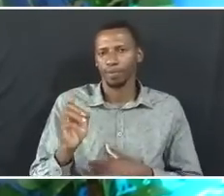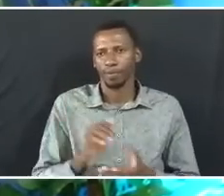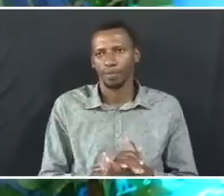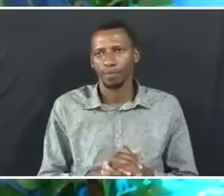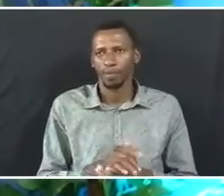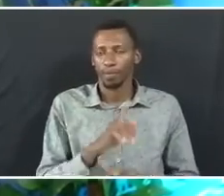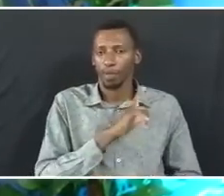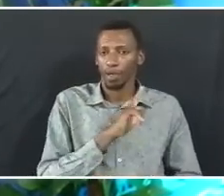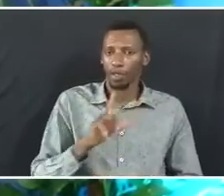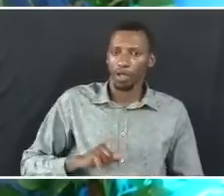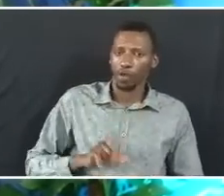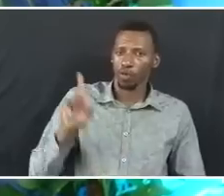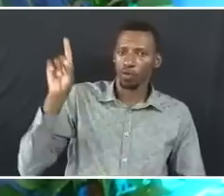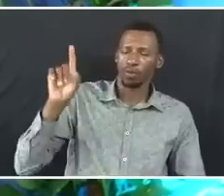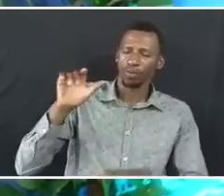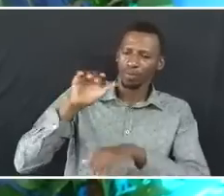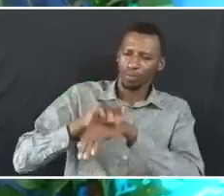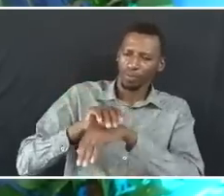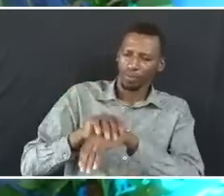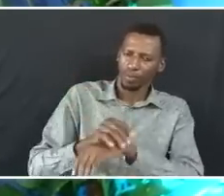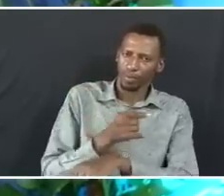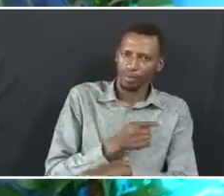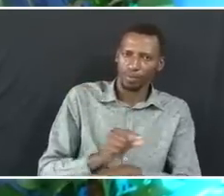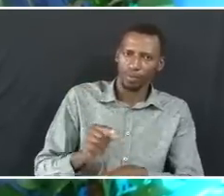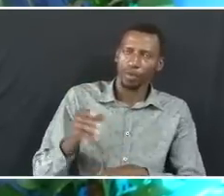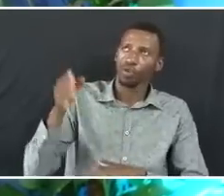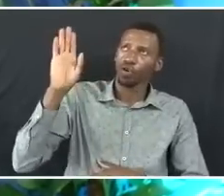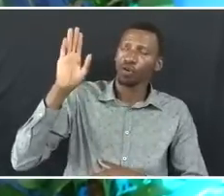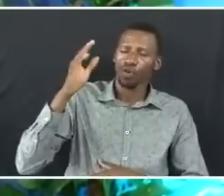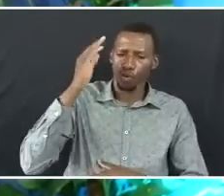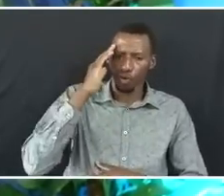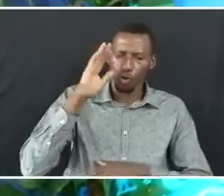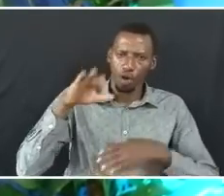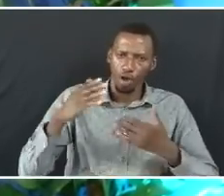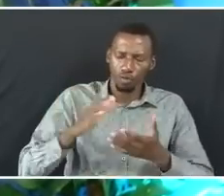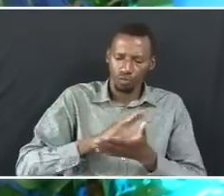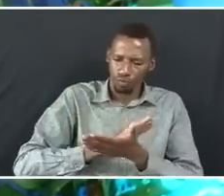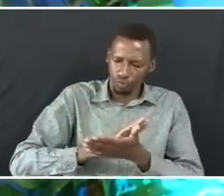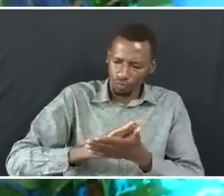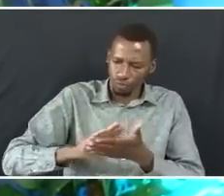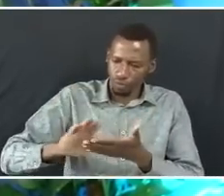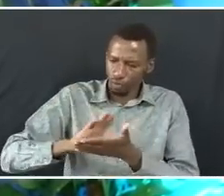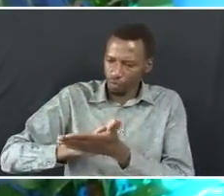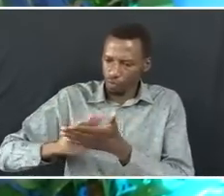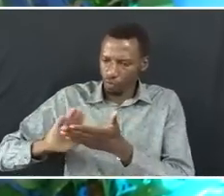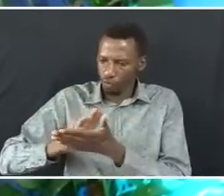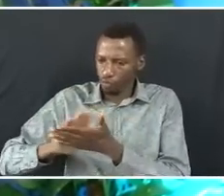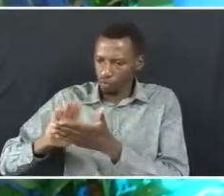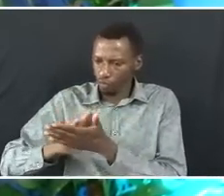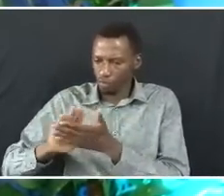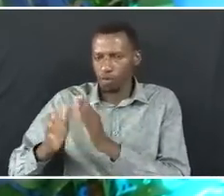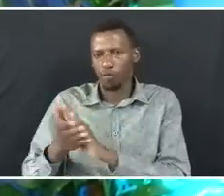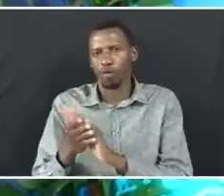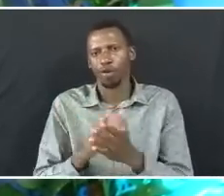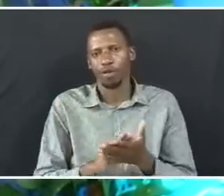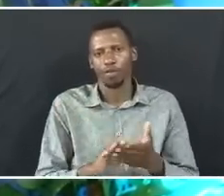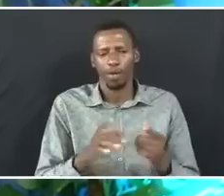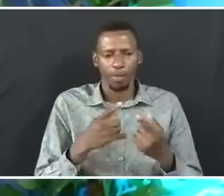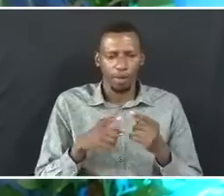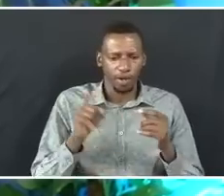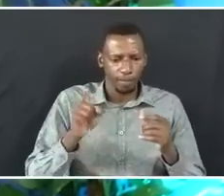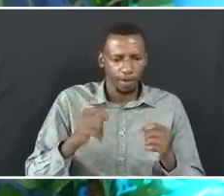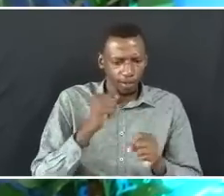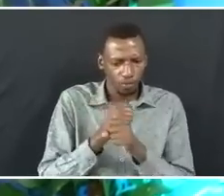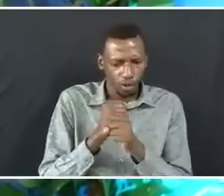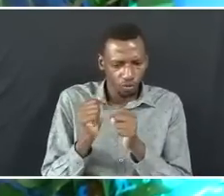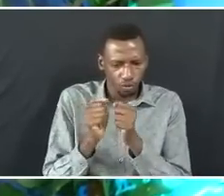The Lord is so gracious. He knows how to clean up the mess. But I must partner with God to raise a godly